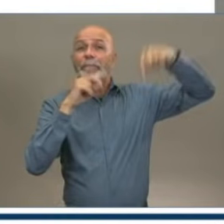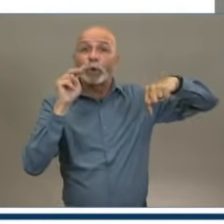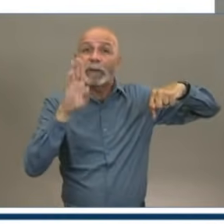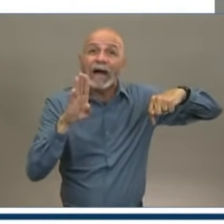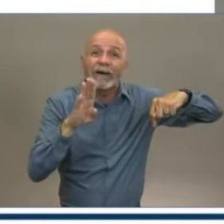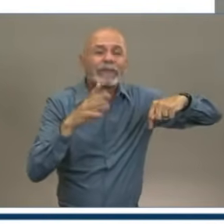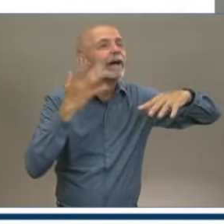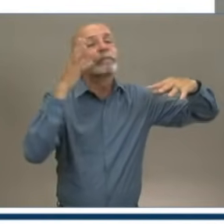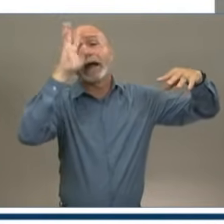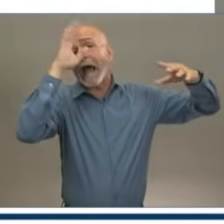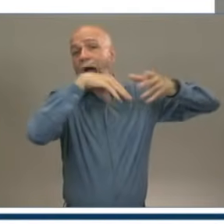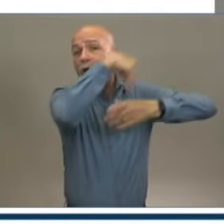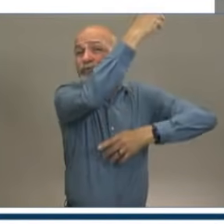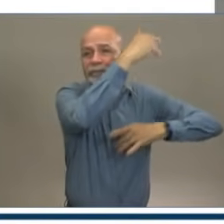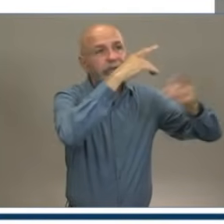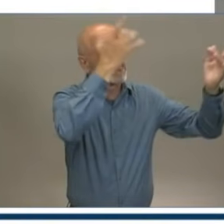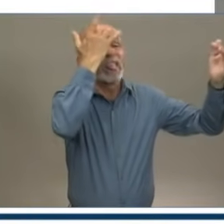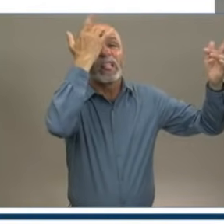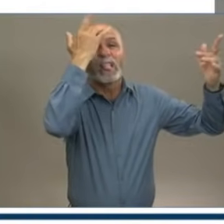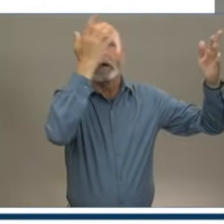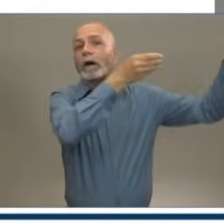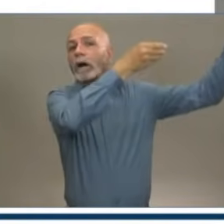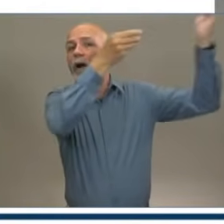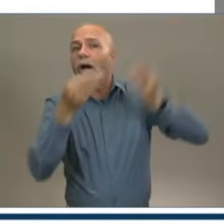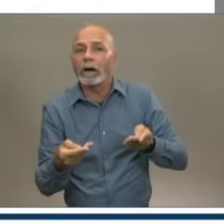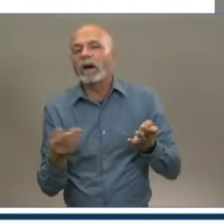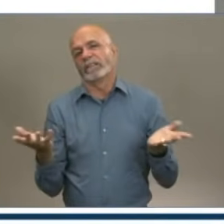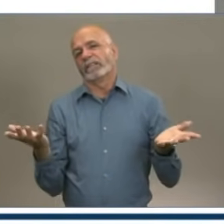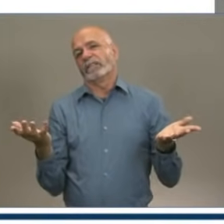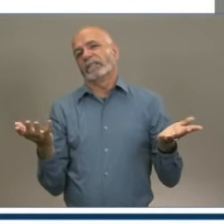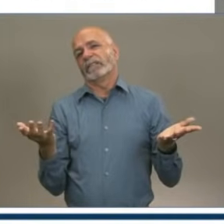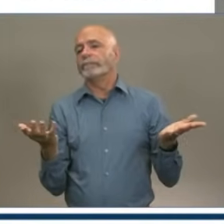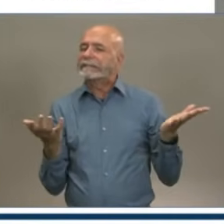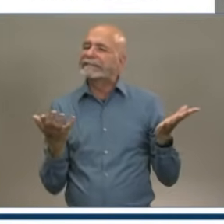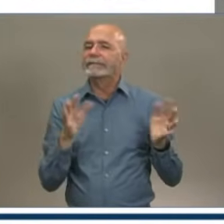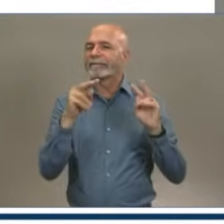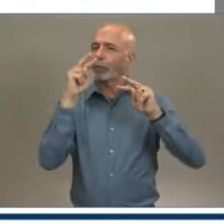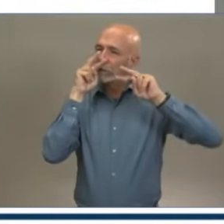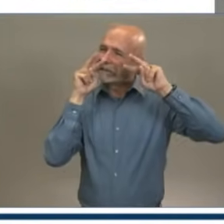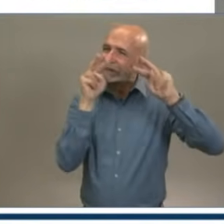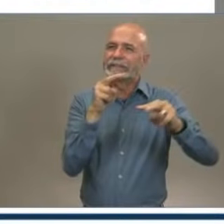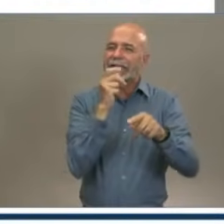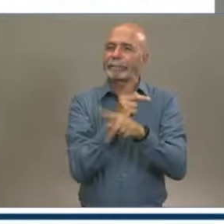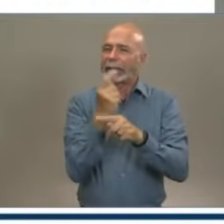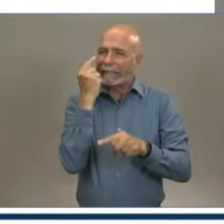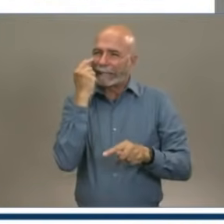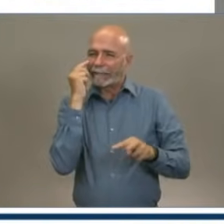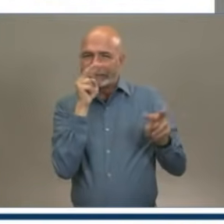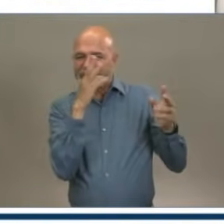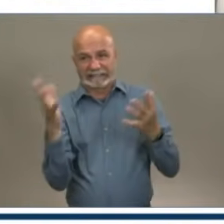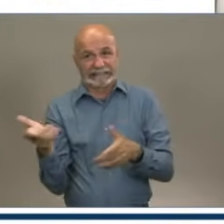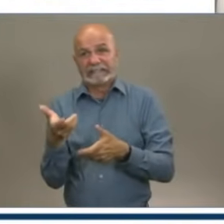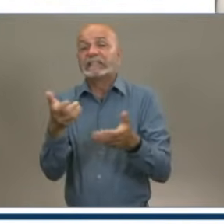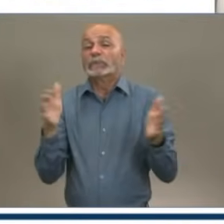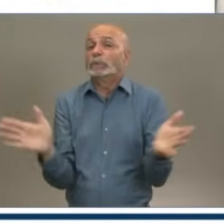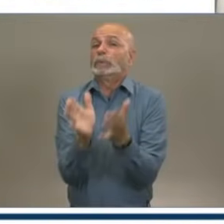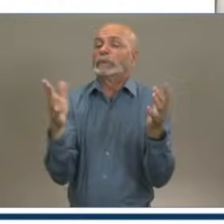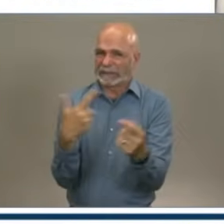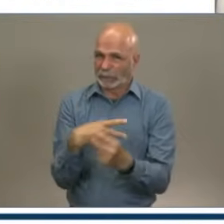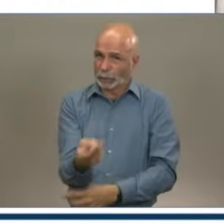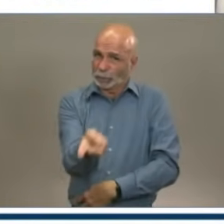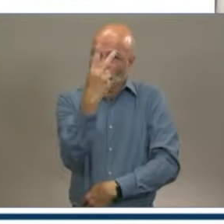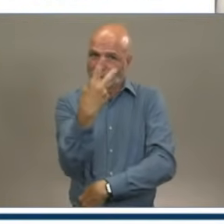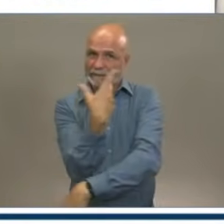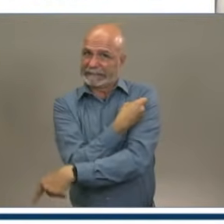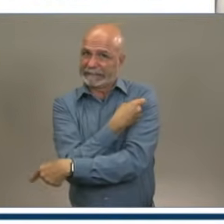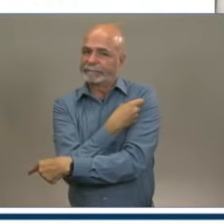we continue to reopen through July and build our high 2-dose vaccine coverage. Next, we'll go to Michael Tutton